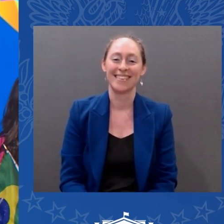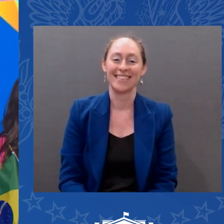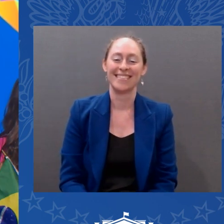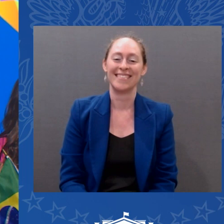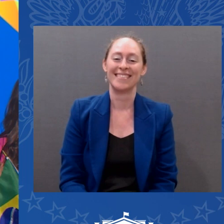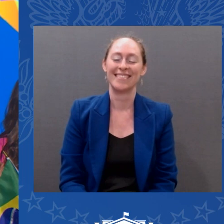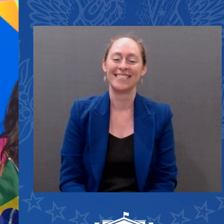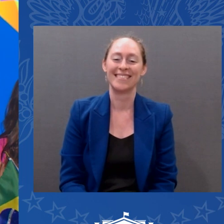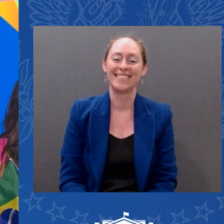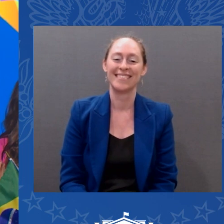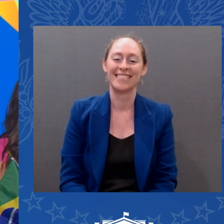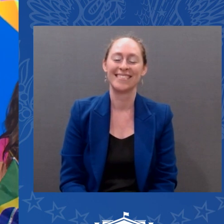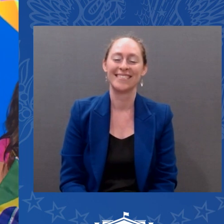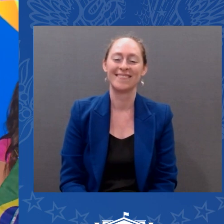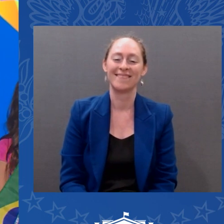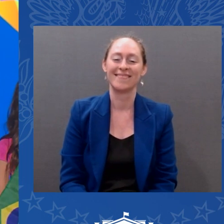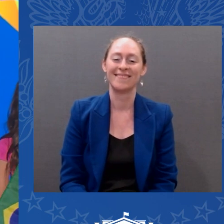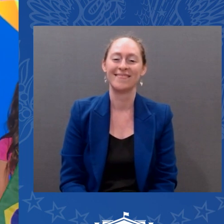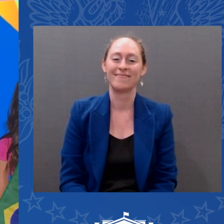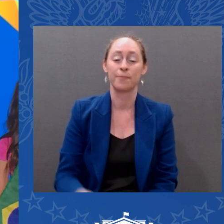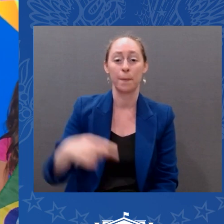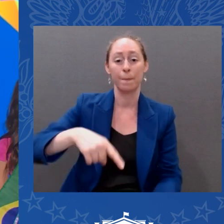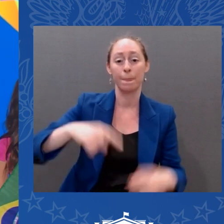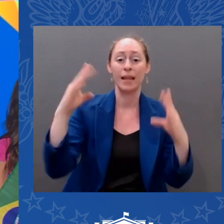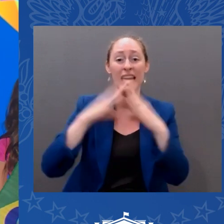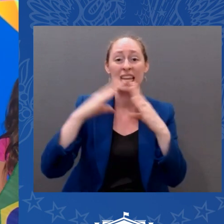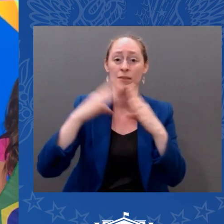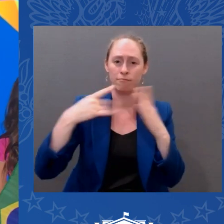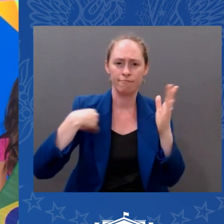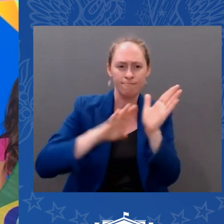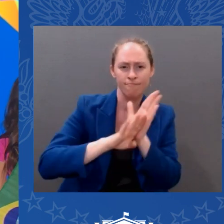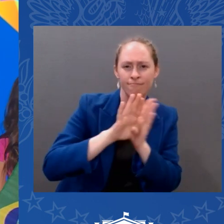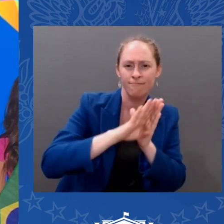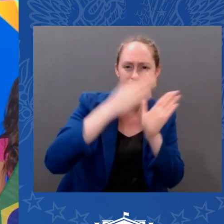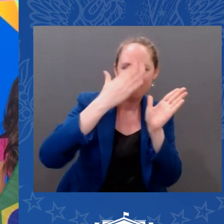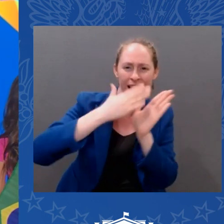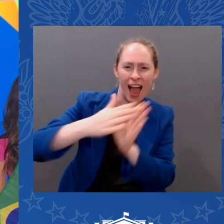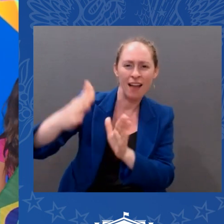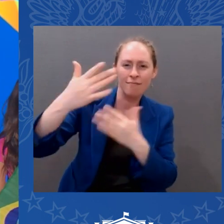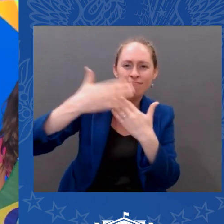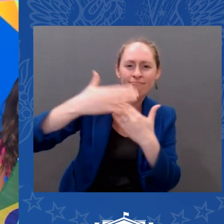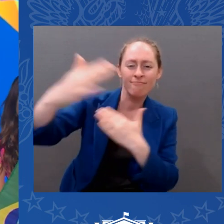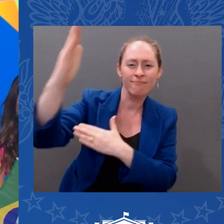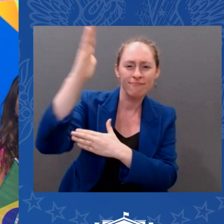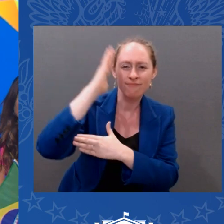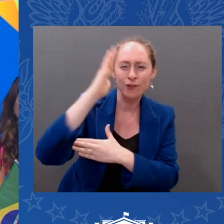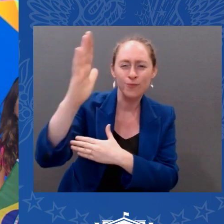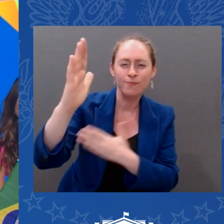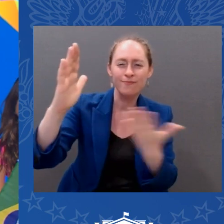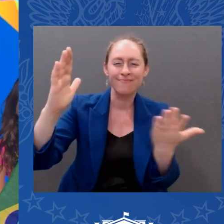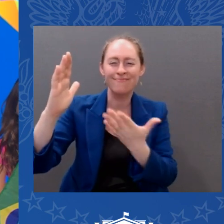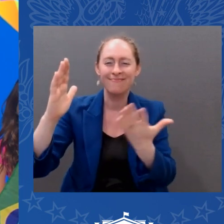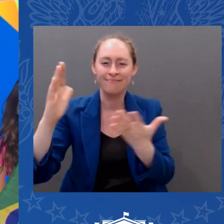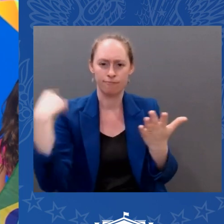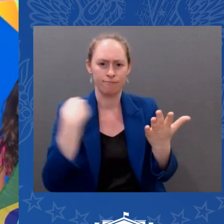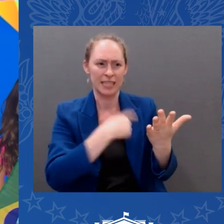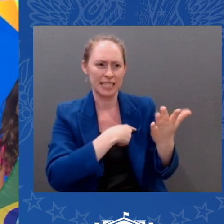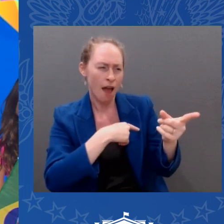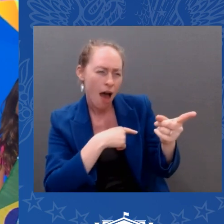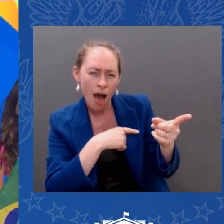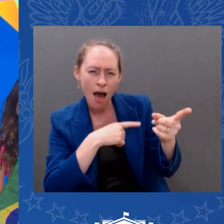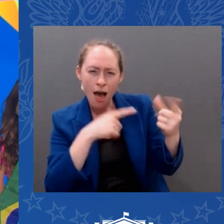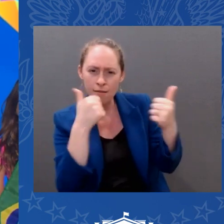where we meet challenges with creativity and with cooperation. Una ciudad del futuro, donde enfrentamos cualquier